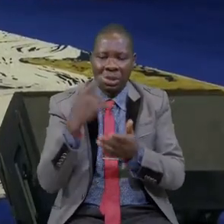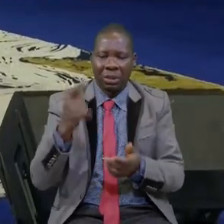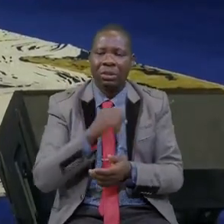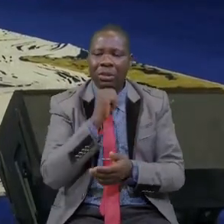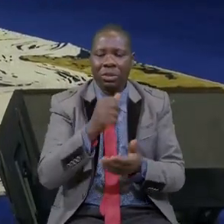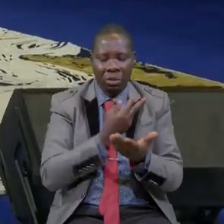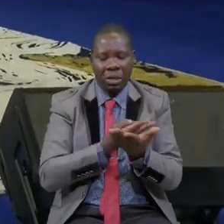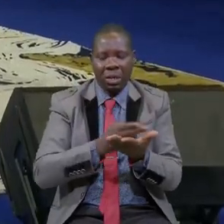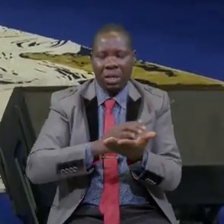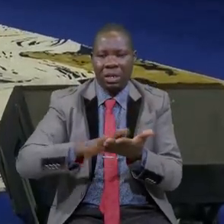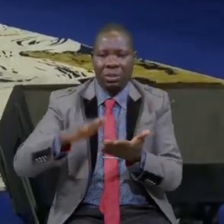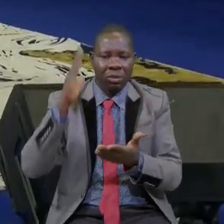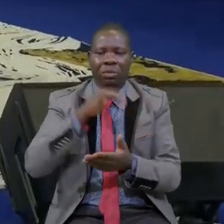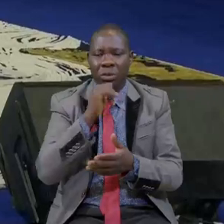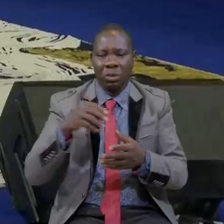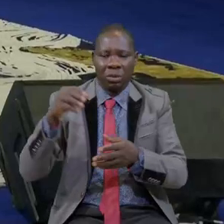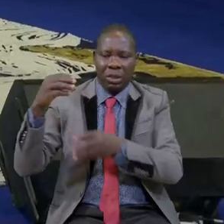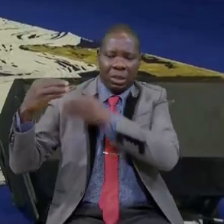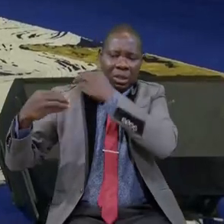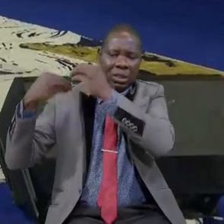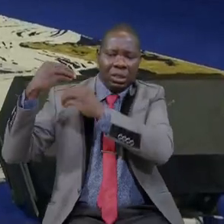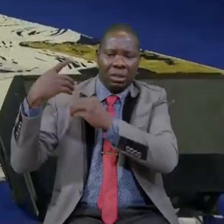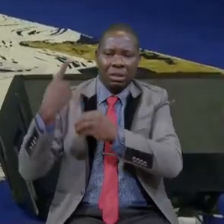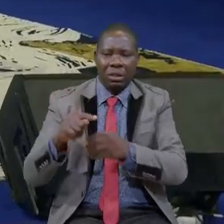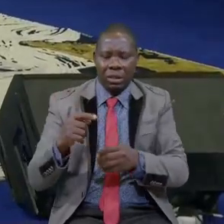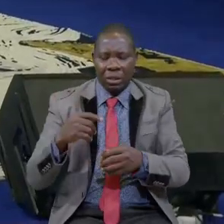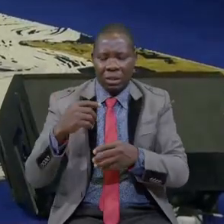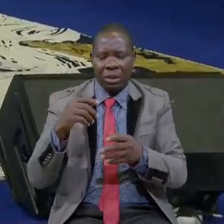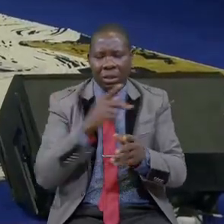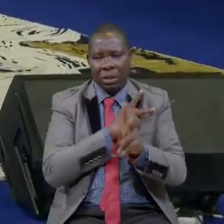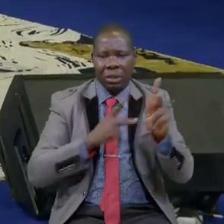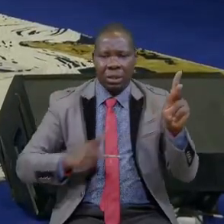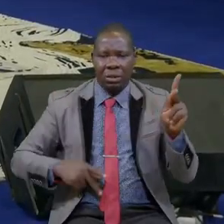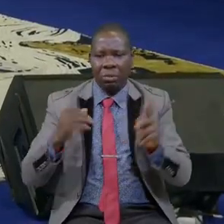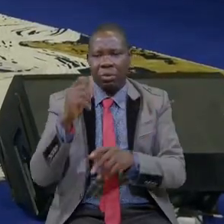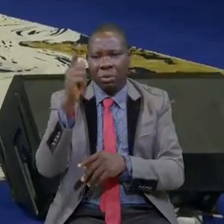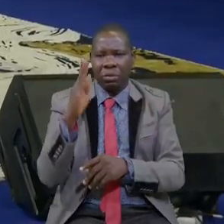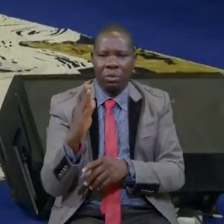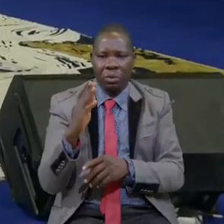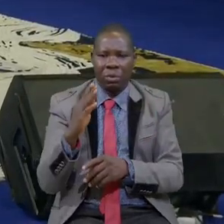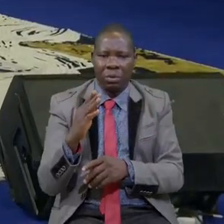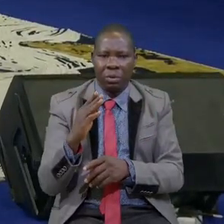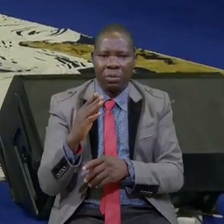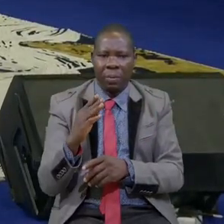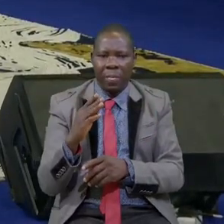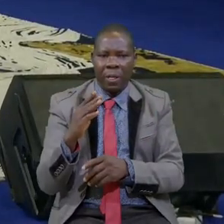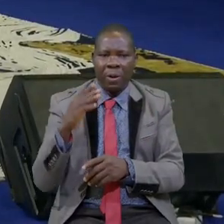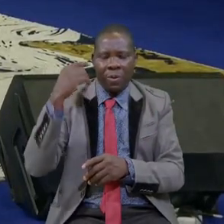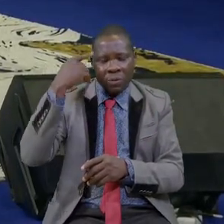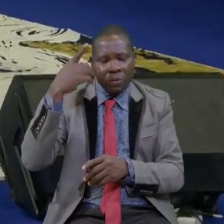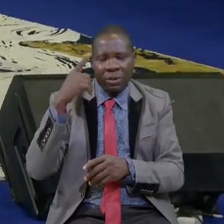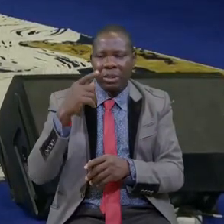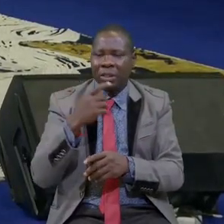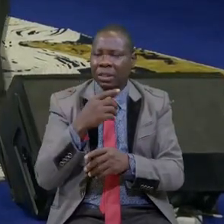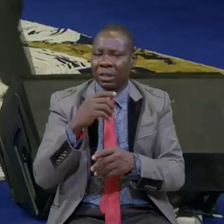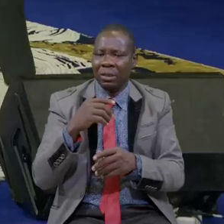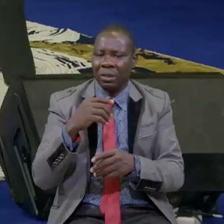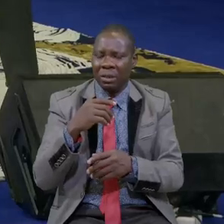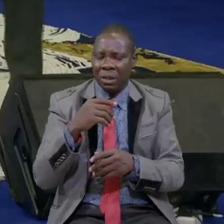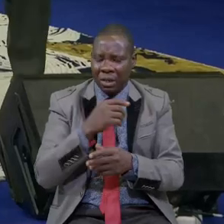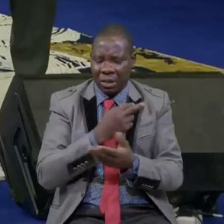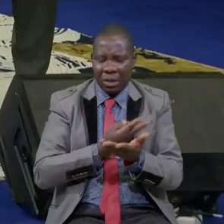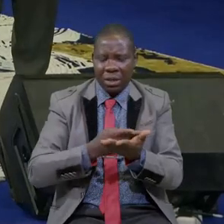not inherit the kingdom of God for his sake righteous people the righteous on the outside